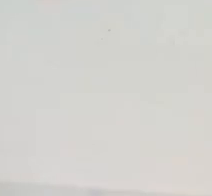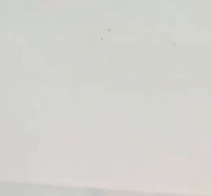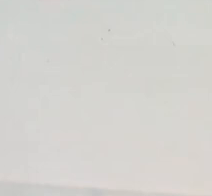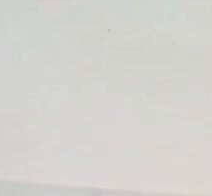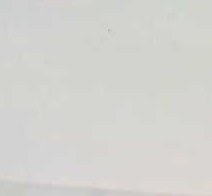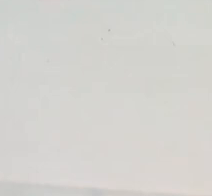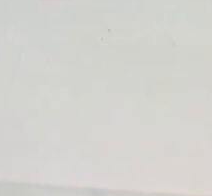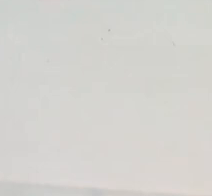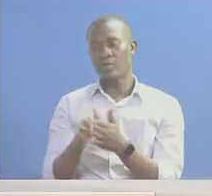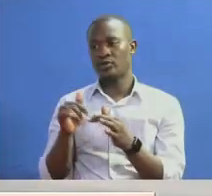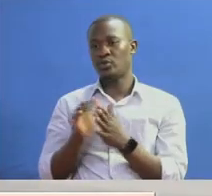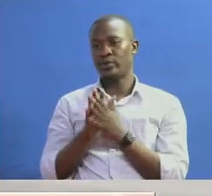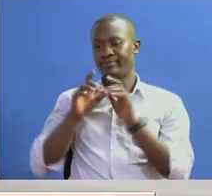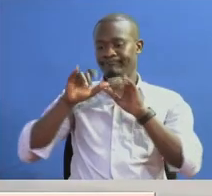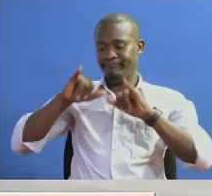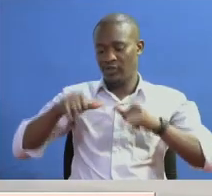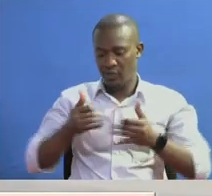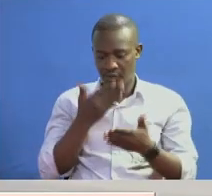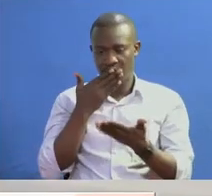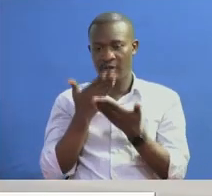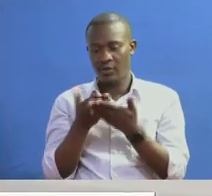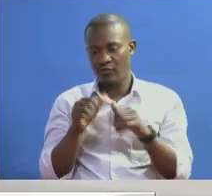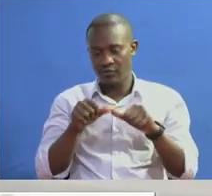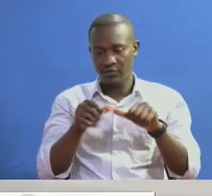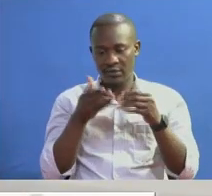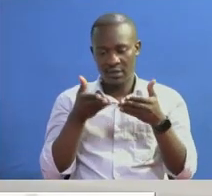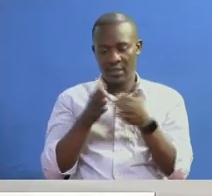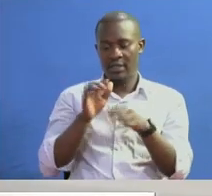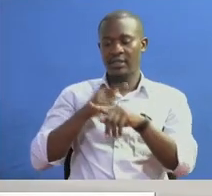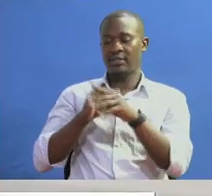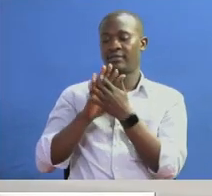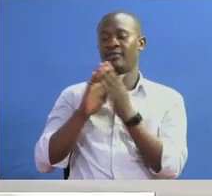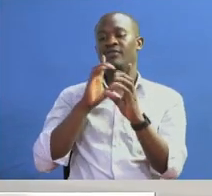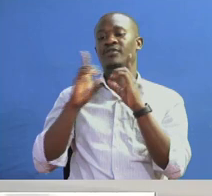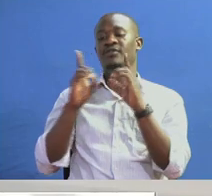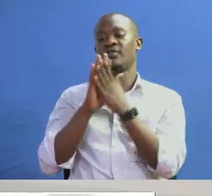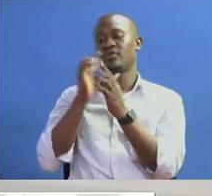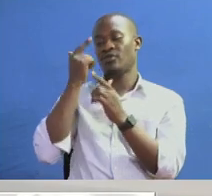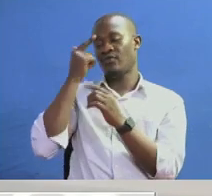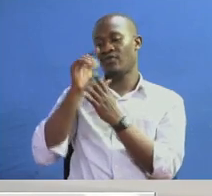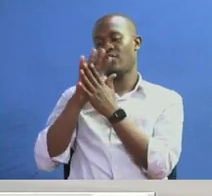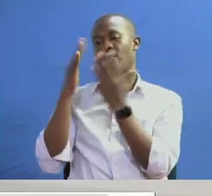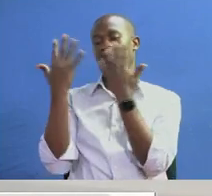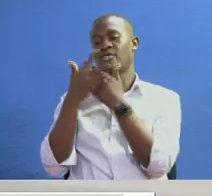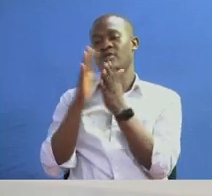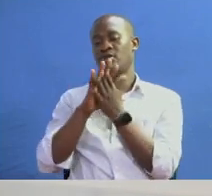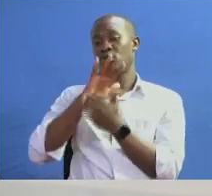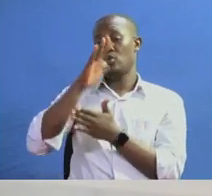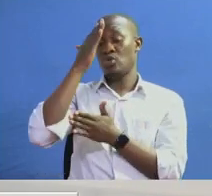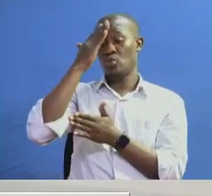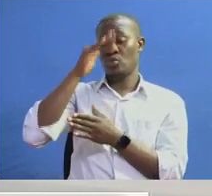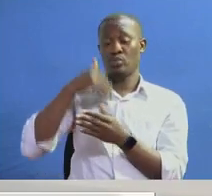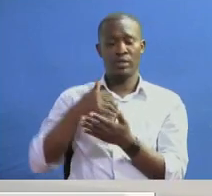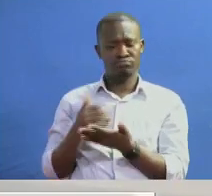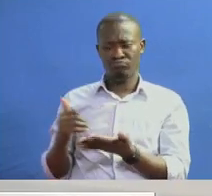All right, welcome back to the broadcast. Thank you so much for staying with us. It's time for a discussion of the night. And as we all know, the